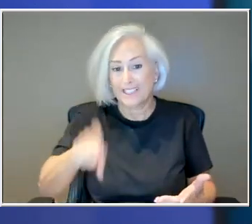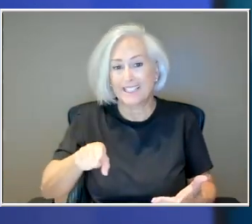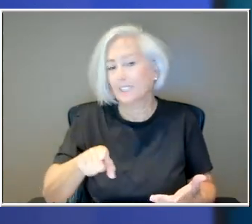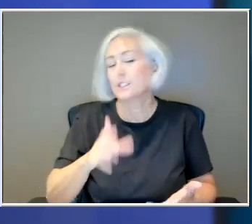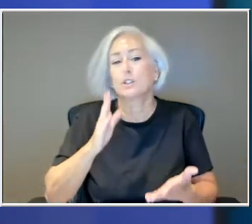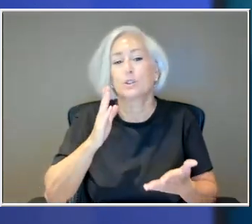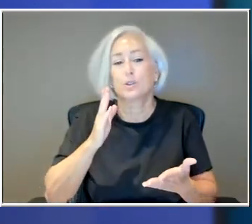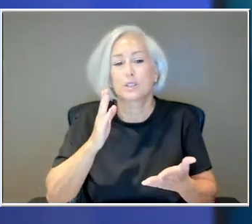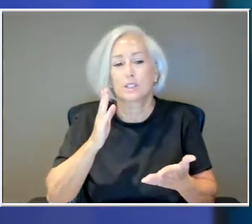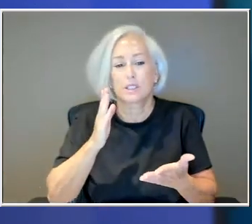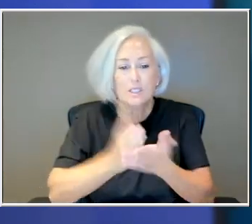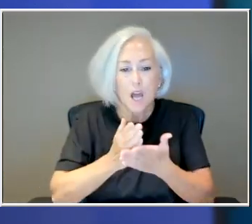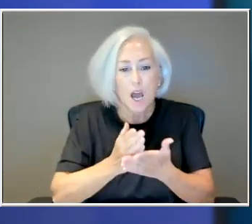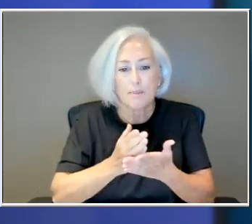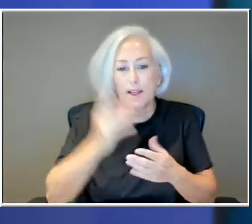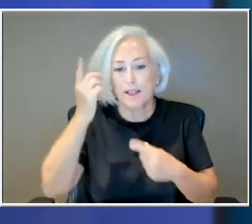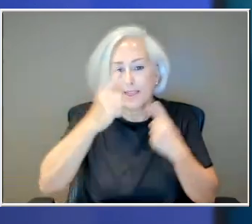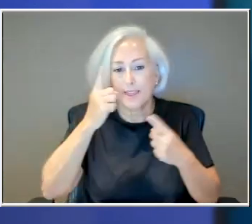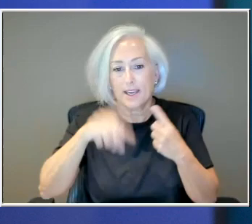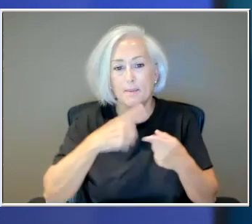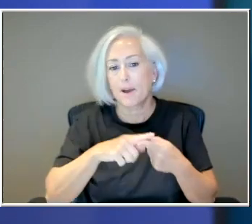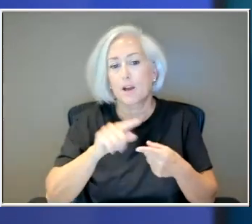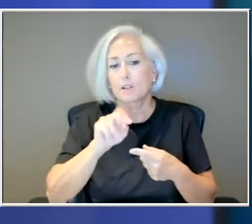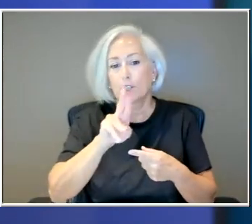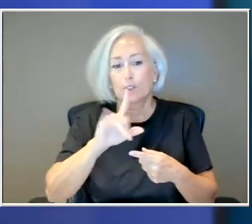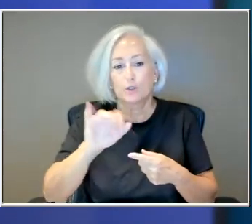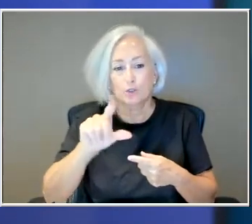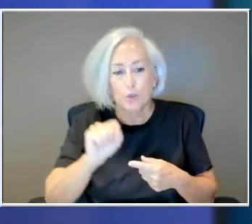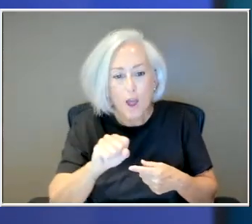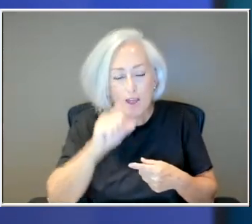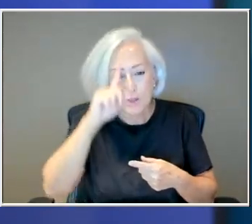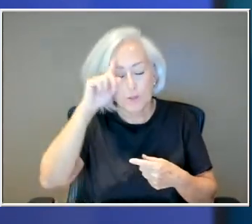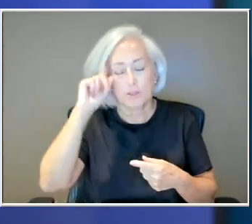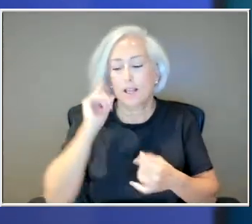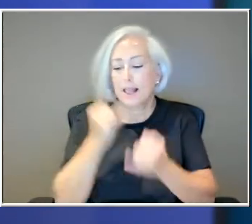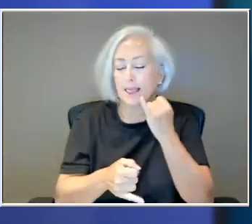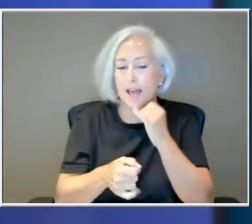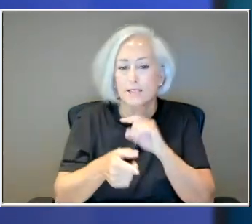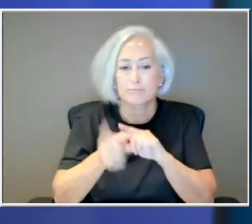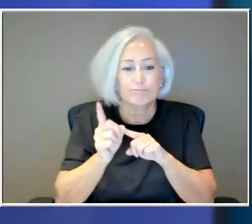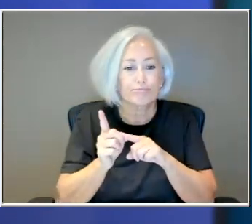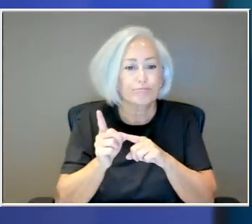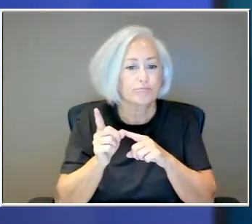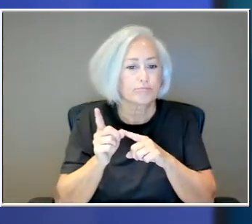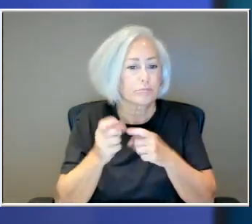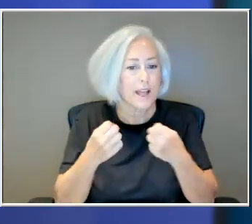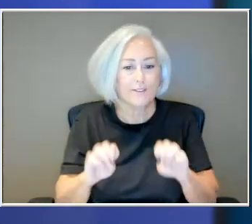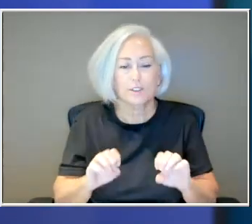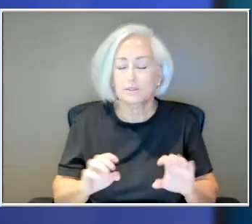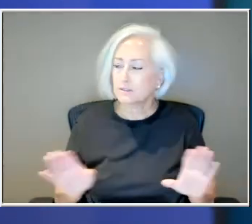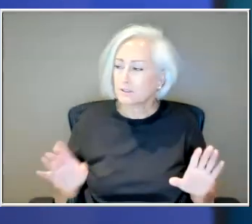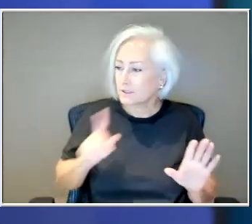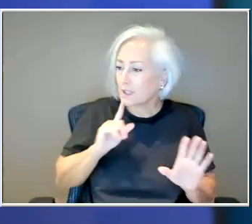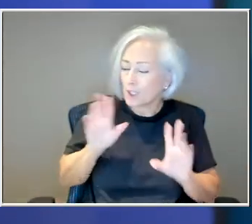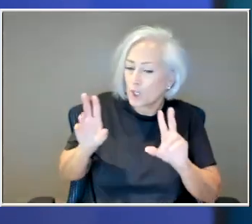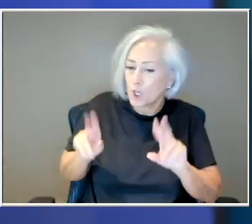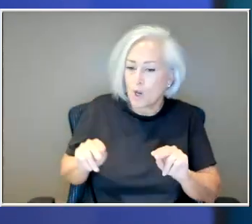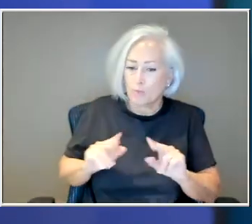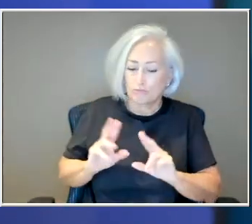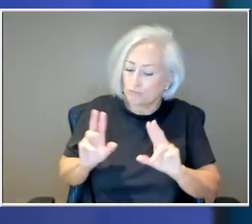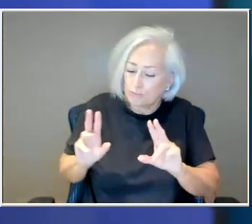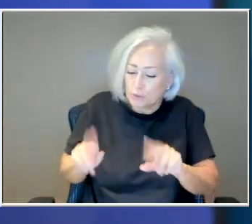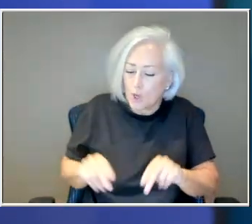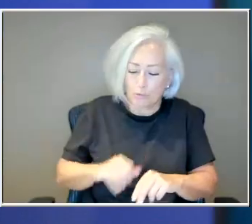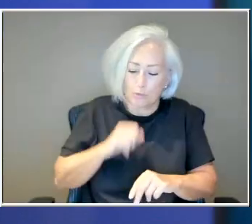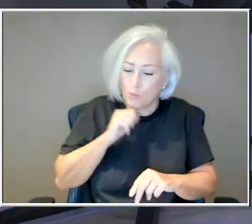trials? Are we going to the last ditch effort now? And she just calmly said, no. I think that we don't do that. Let's